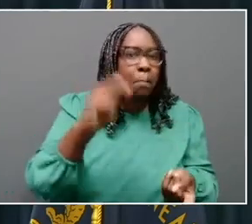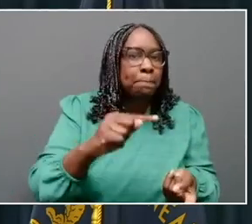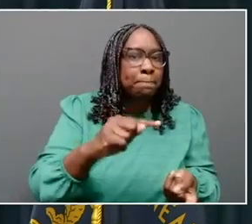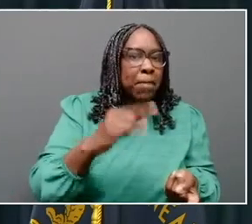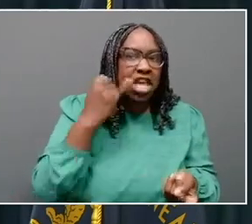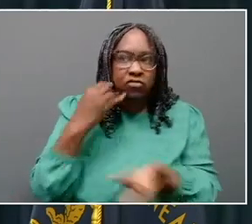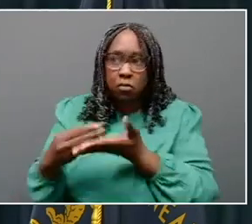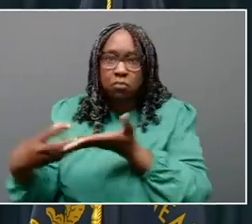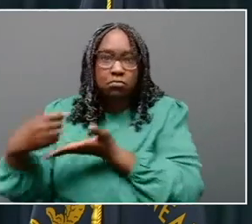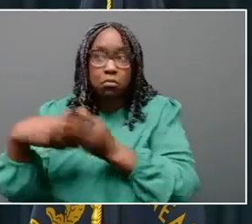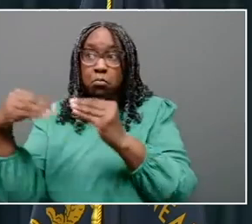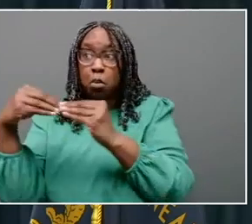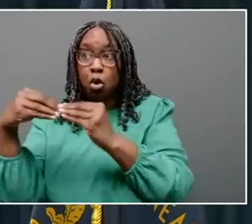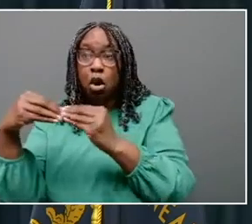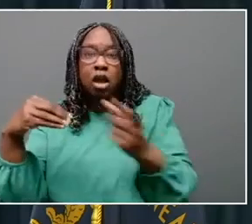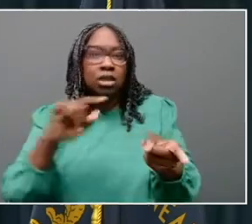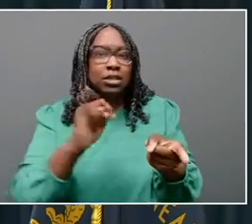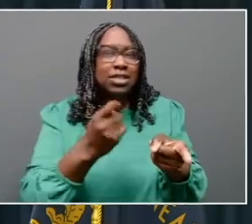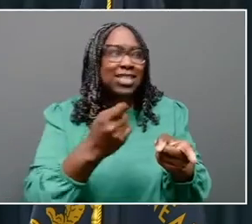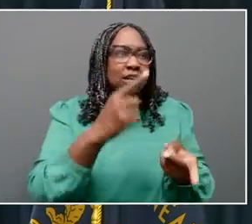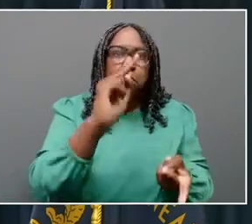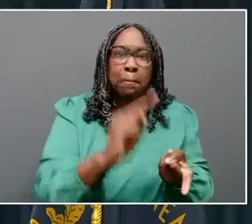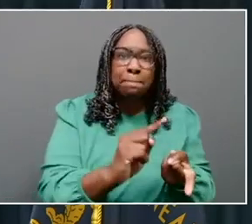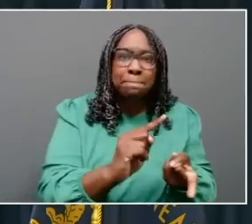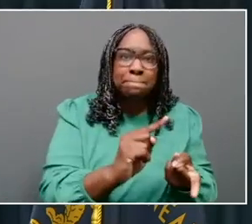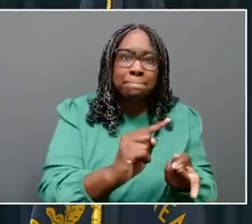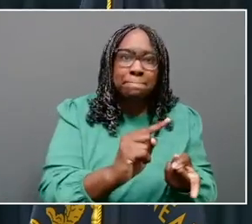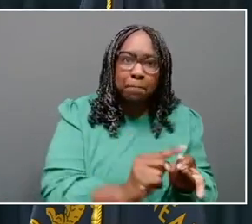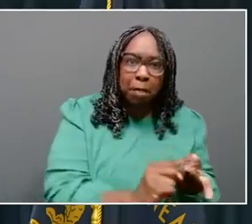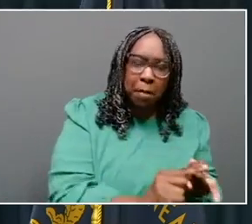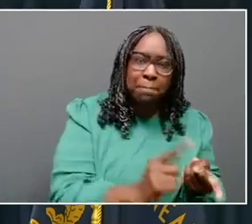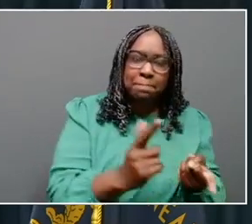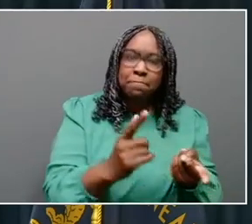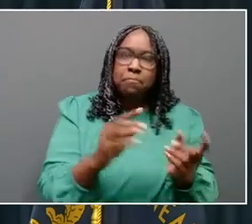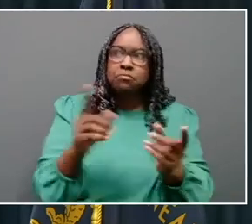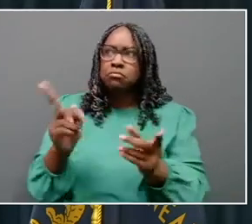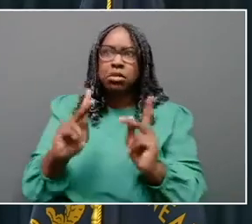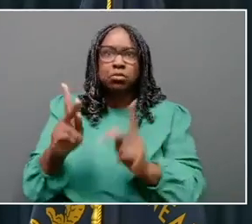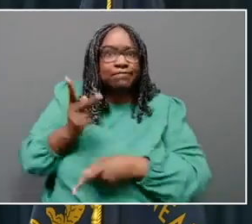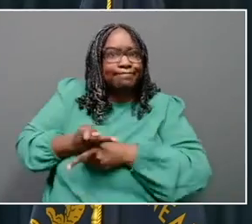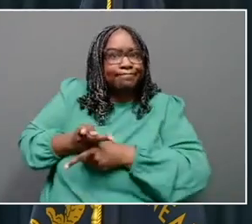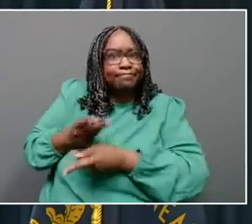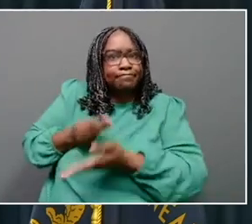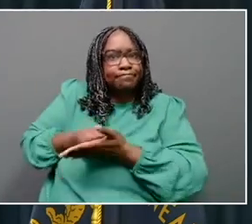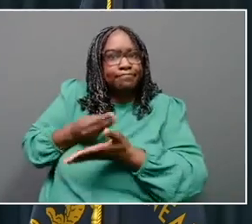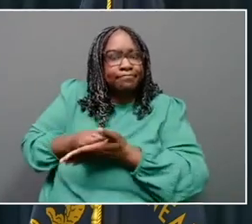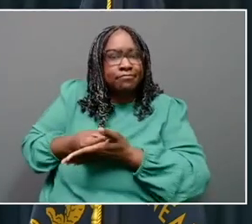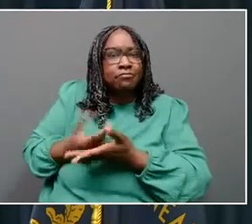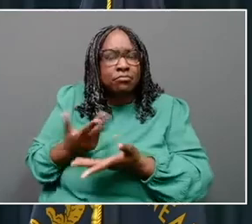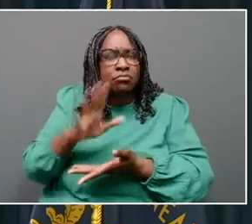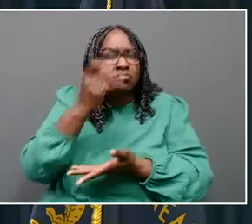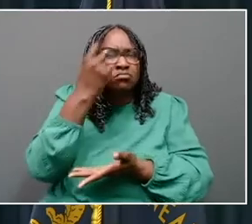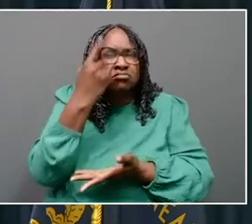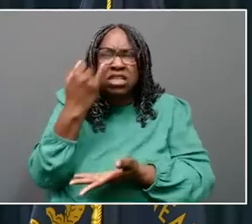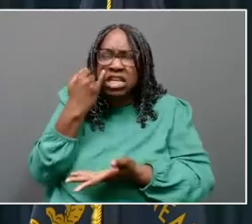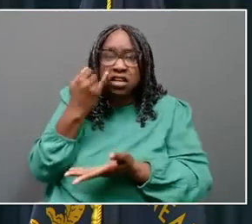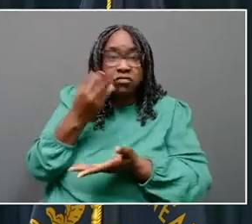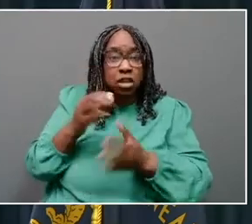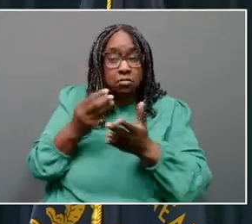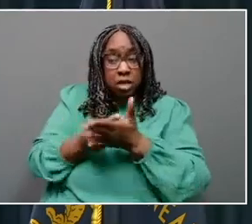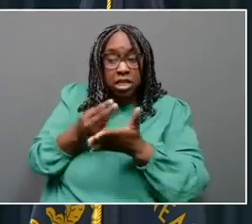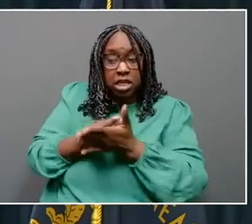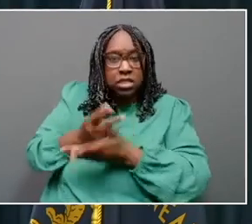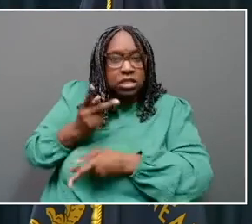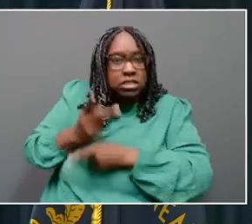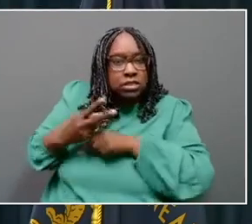money back into people's pockets. It's a small change, but every dollar that families can save, especially when we're still dealing with